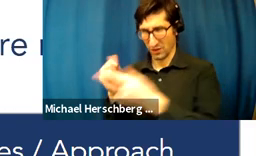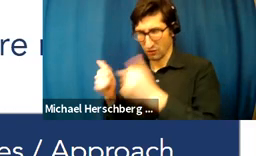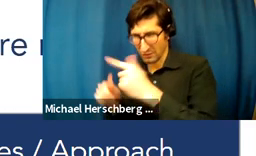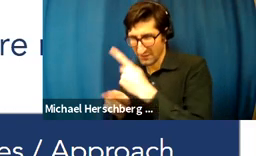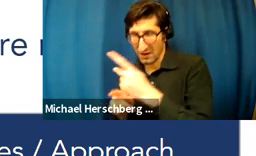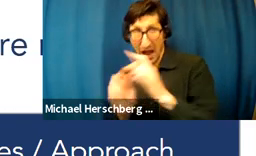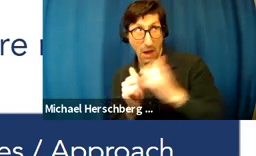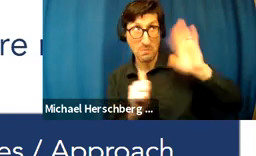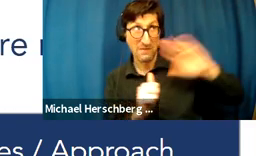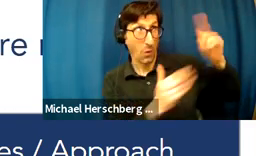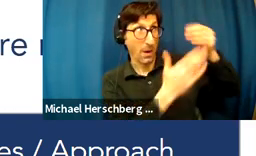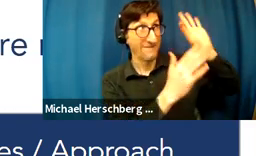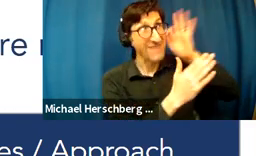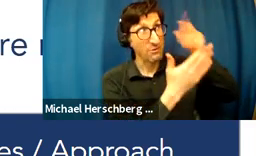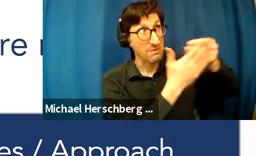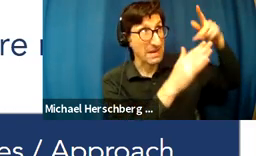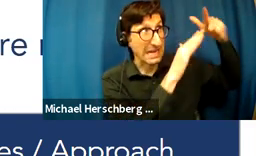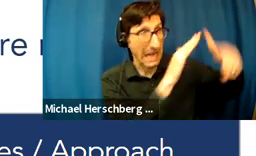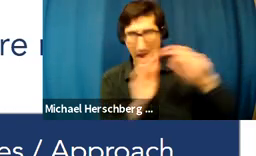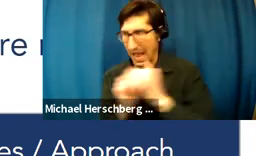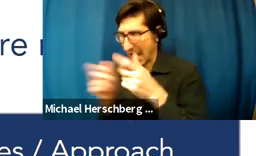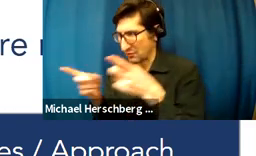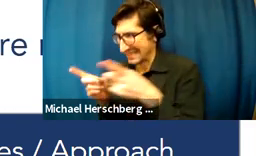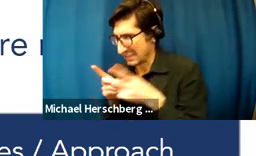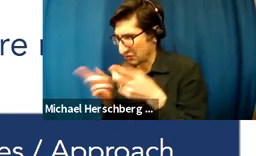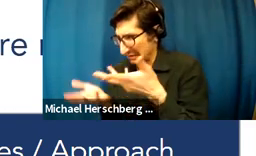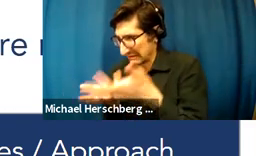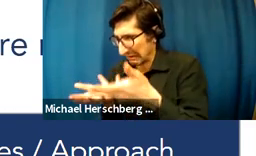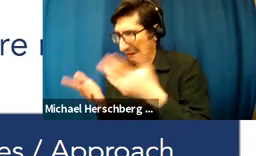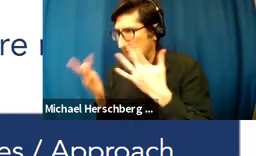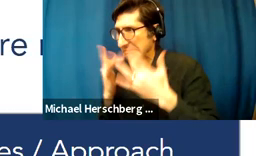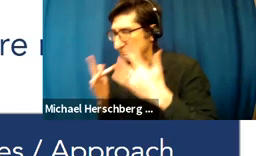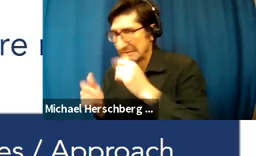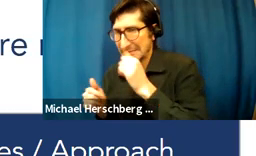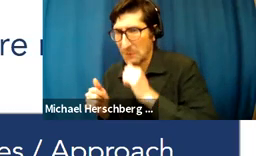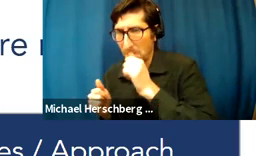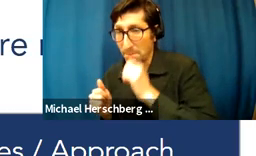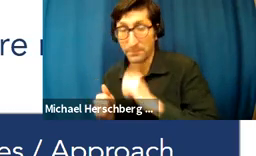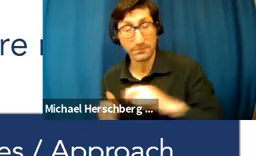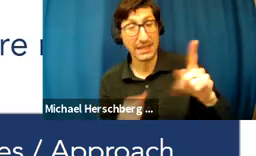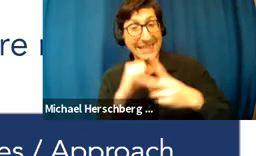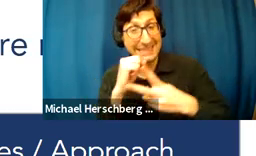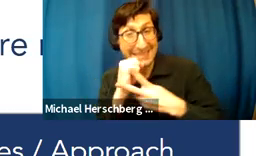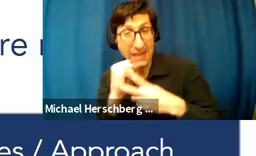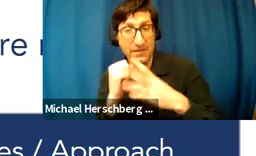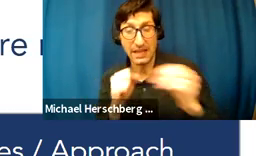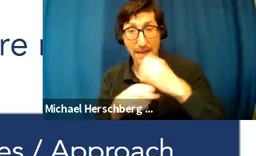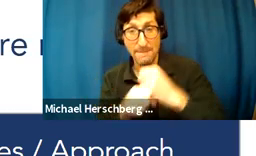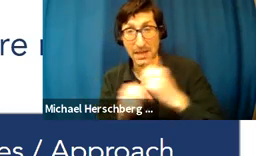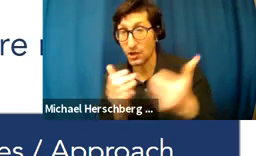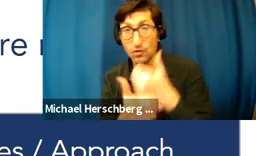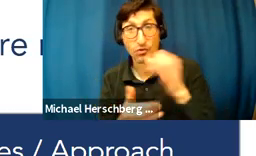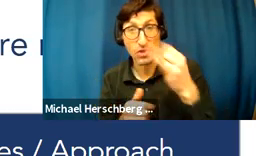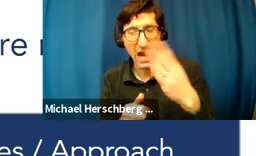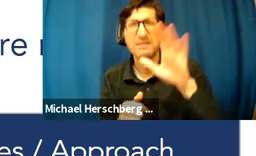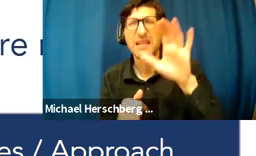dealt with the loss of that federal funding almost a decade ago. They found that saving and creating jobs are inherently